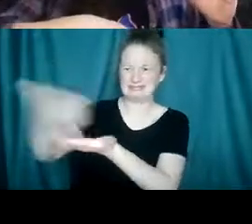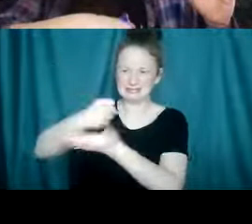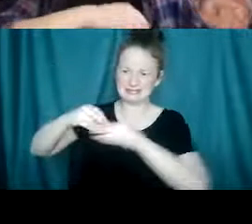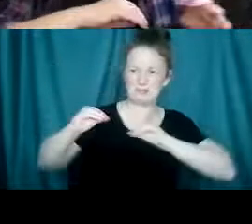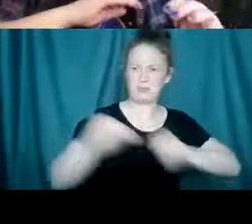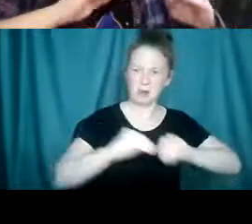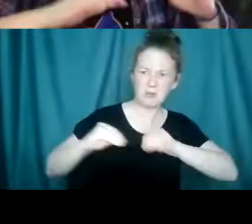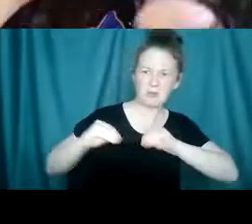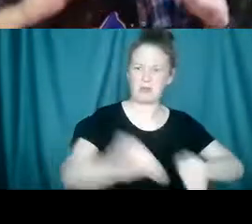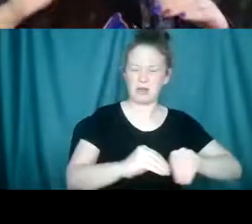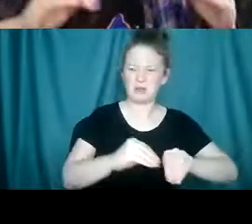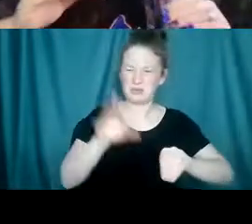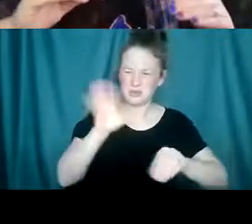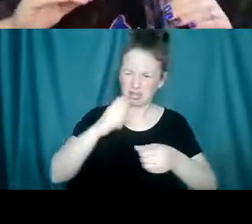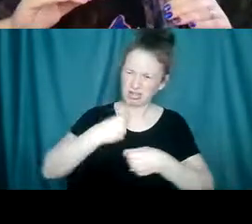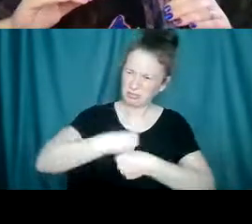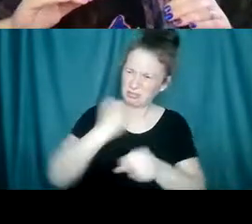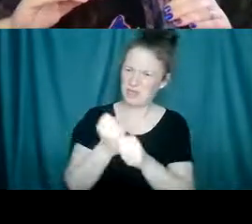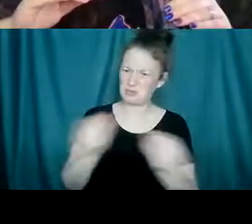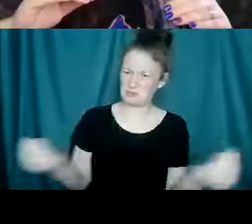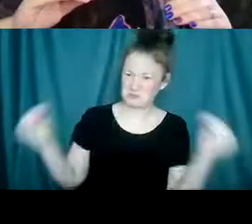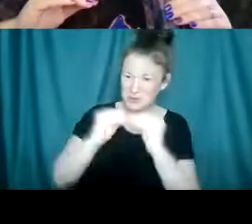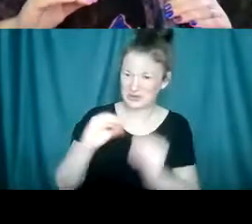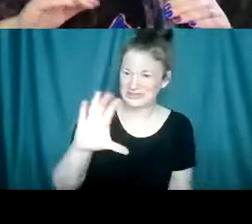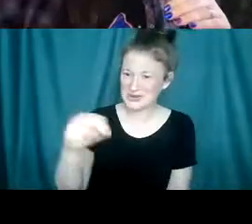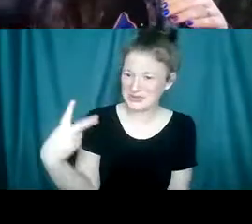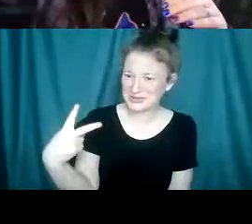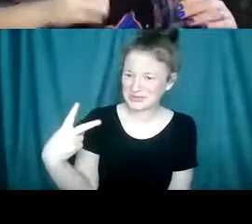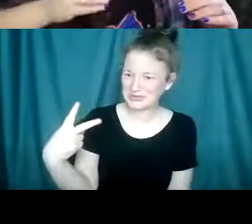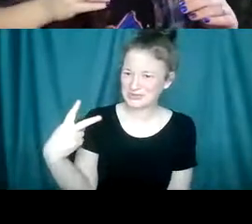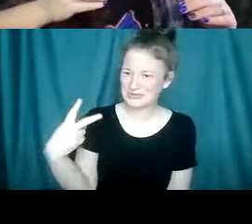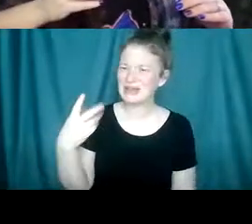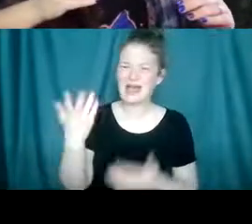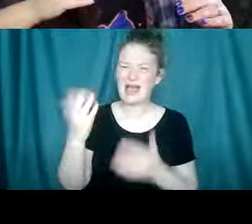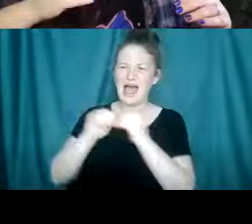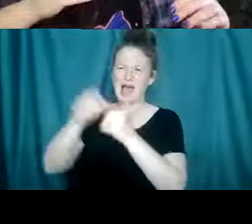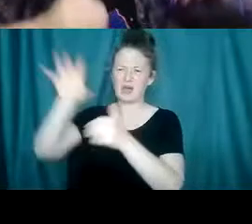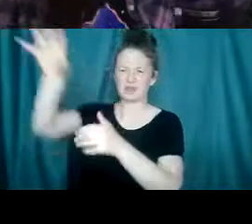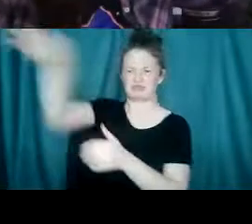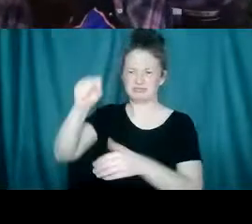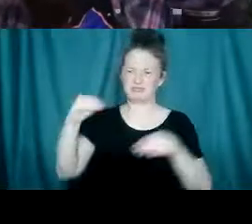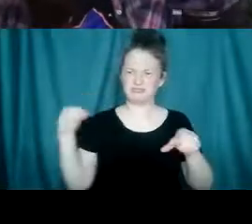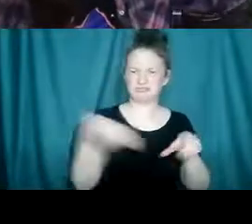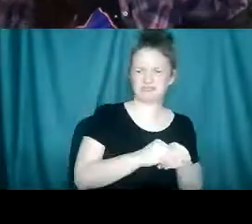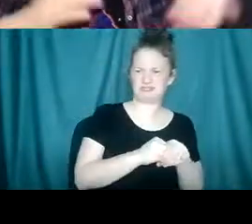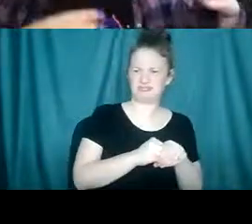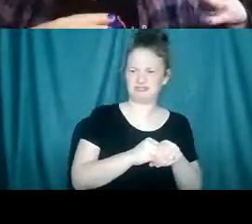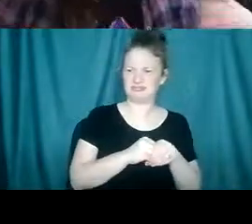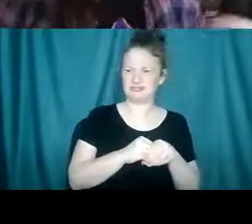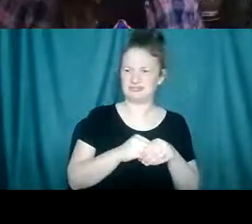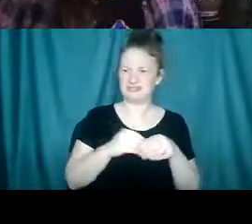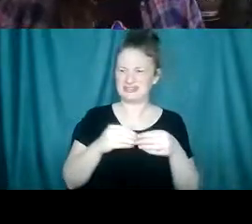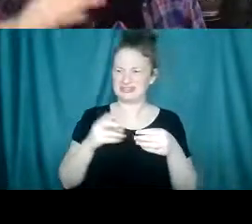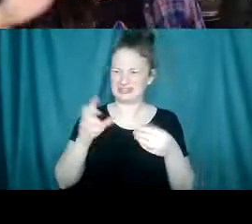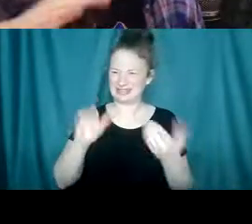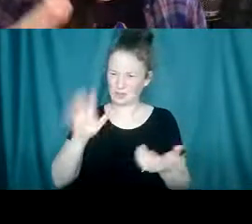pumping CO2, or is the scale of like grabbing CO2 versus using CO2 to power the whole